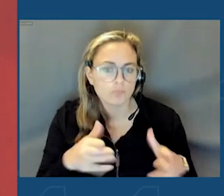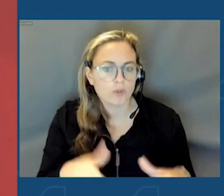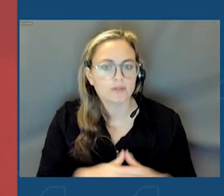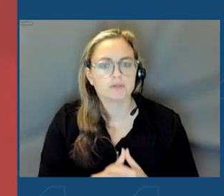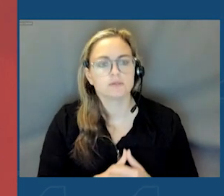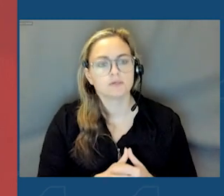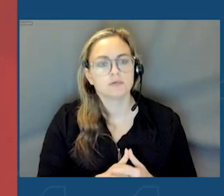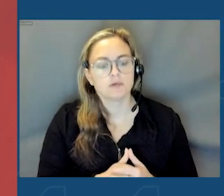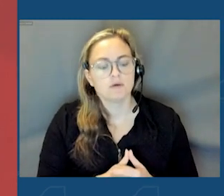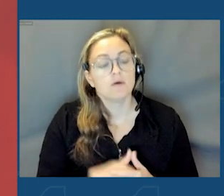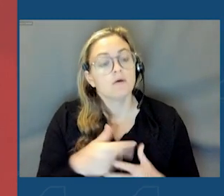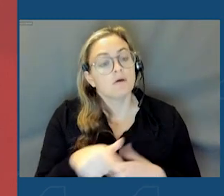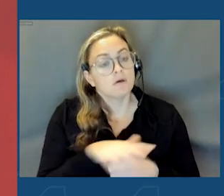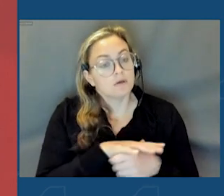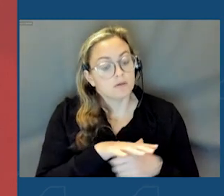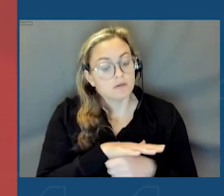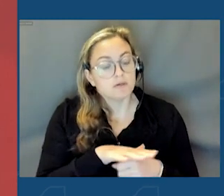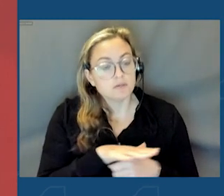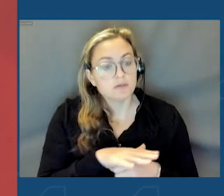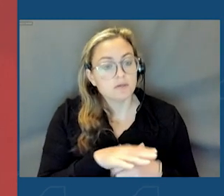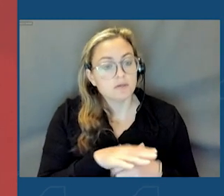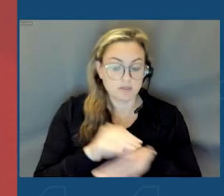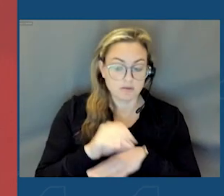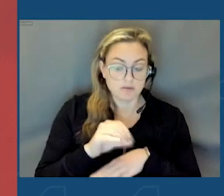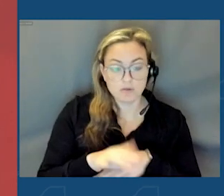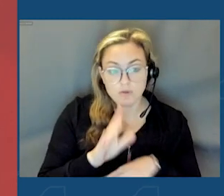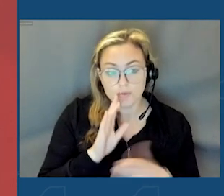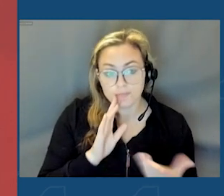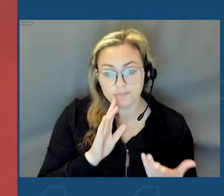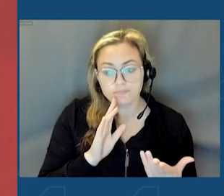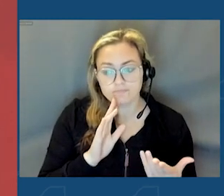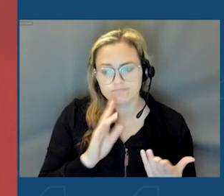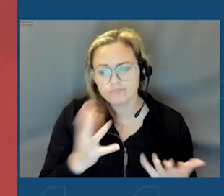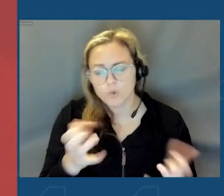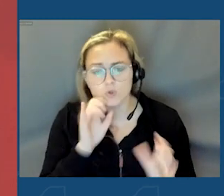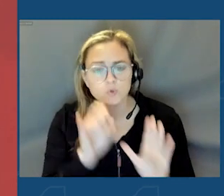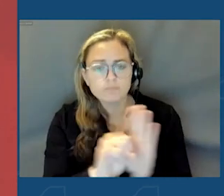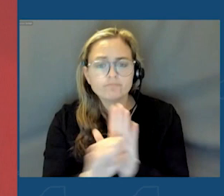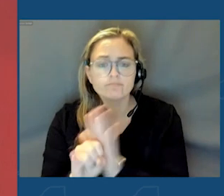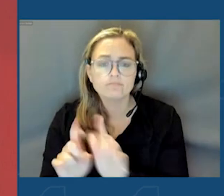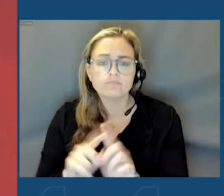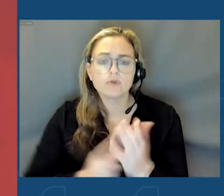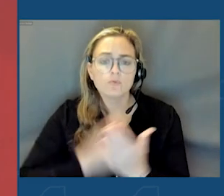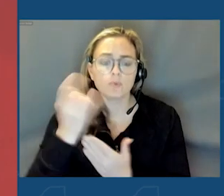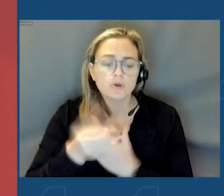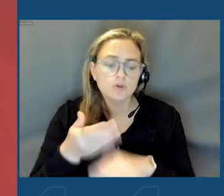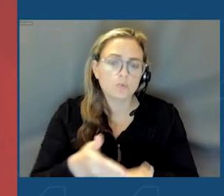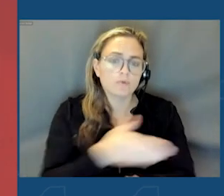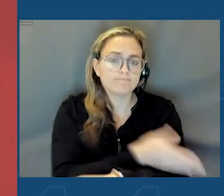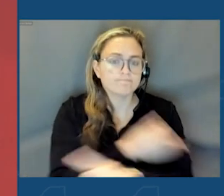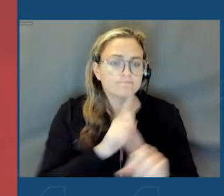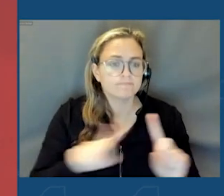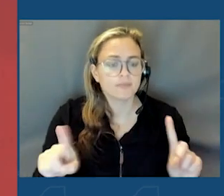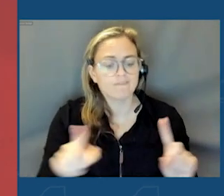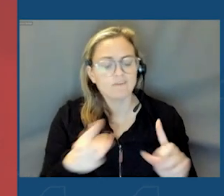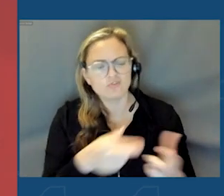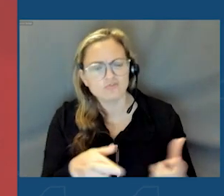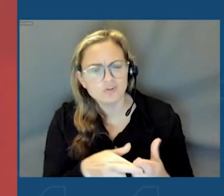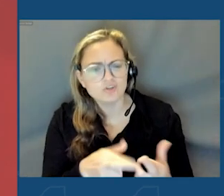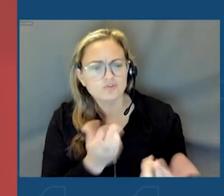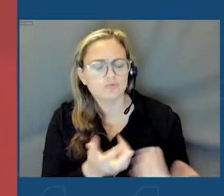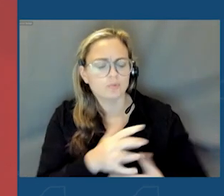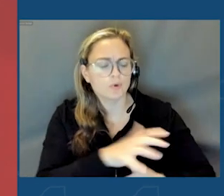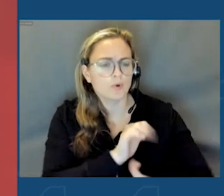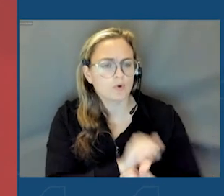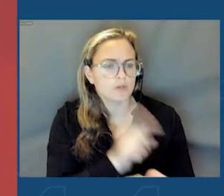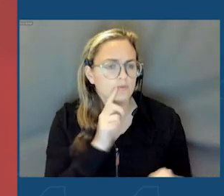Mid-Hudson Regional Economic Development Council, as an advisory council, looks to identify projects that advance regional priorities and align well with its strategic